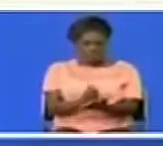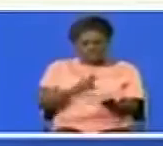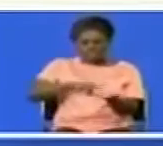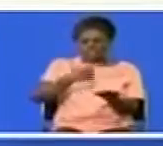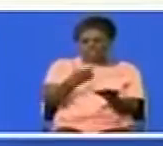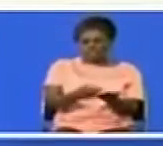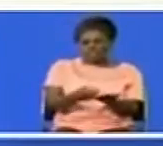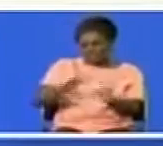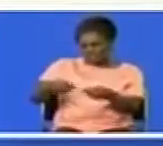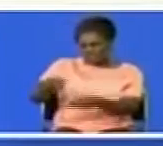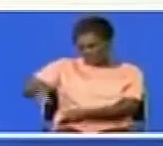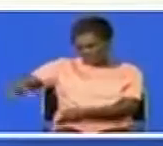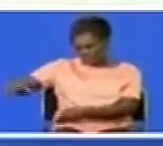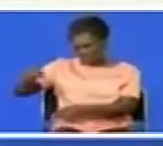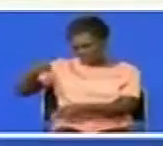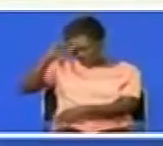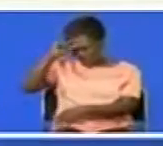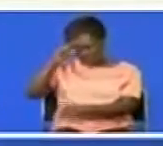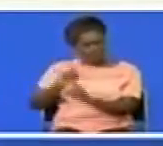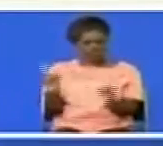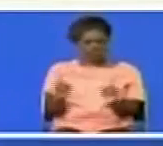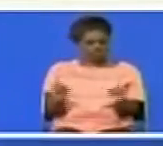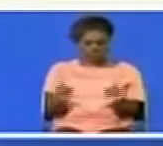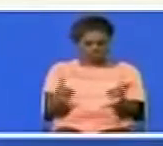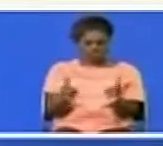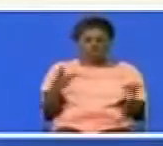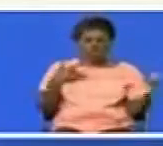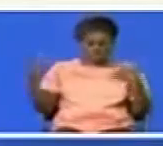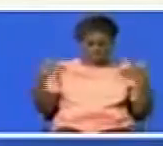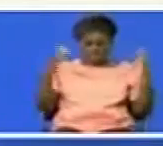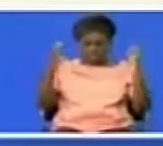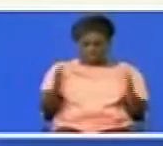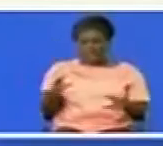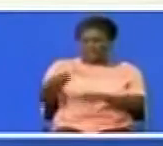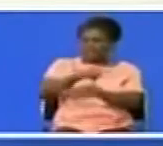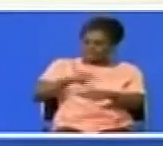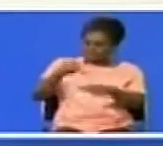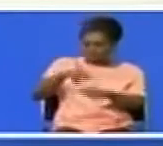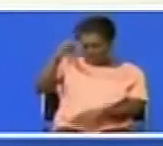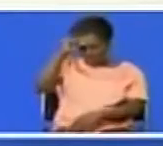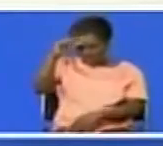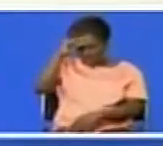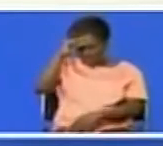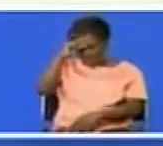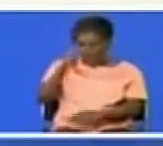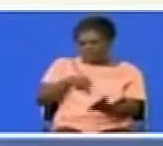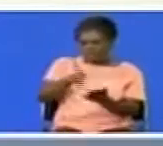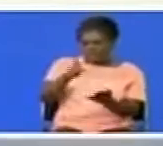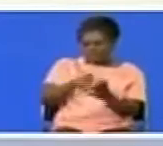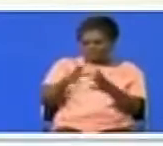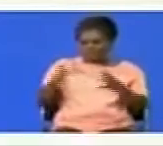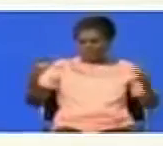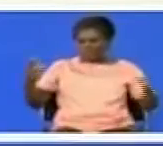are going to county governments. In fact, it's a matter of great concern that national government wage bill has increased by